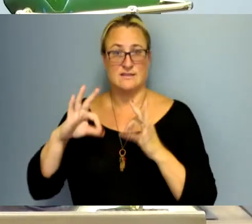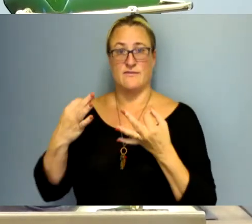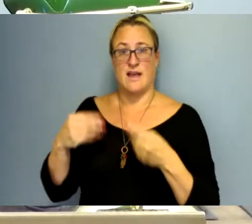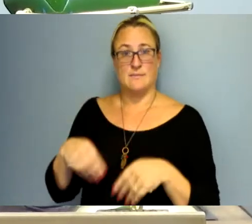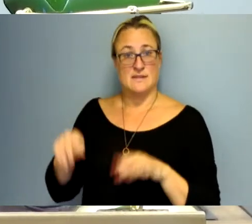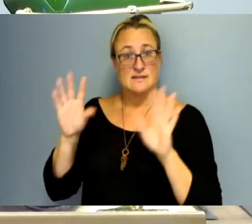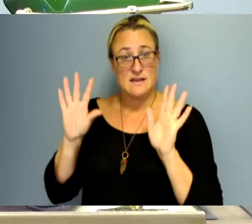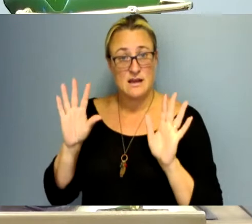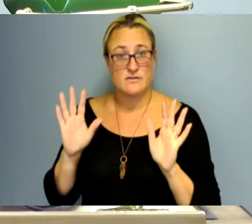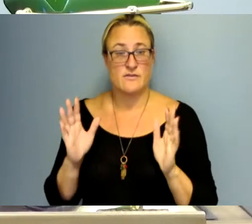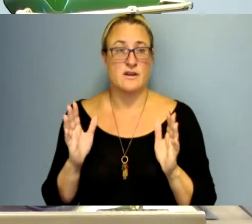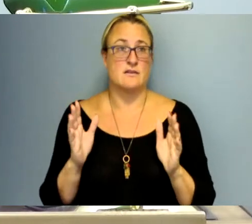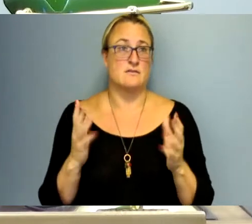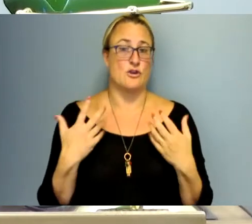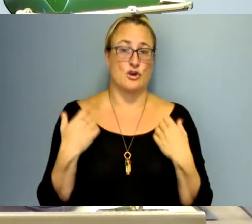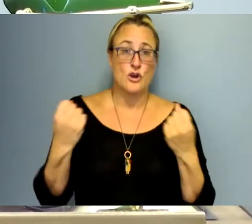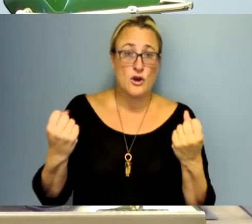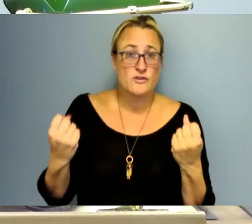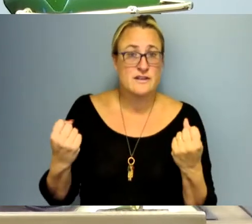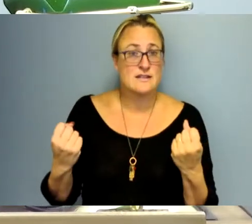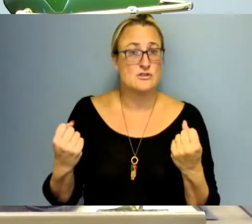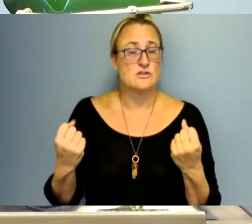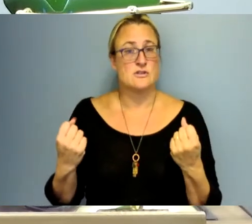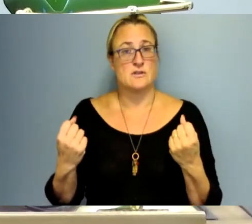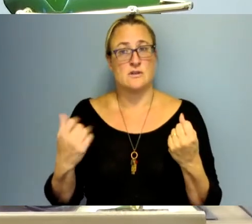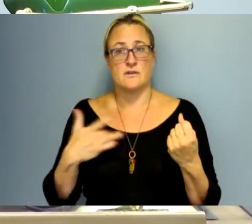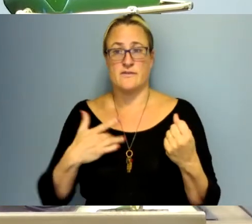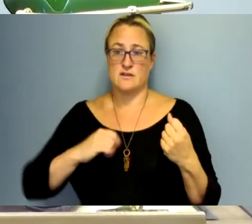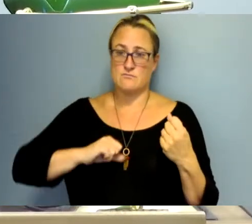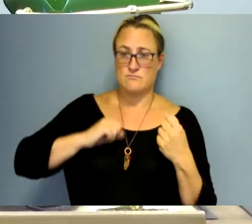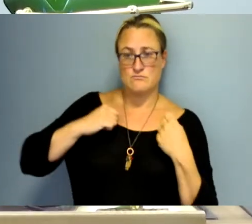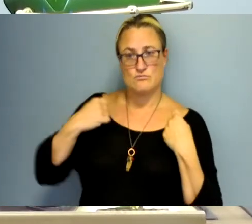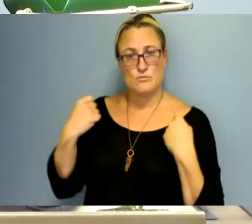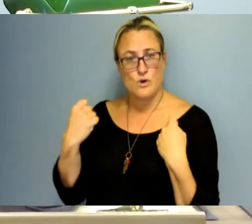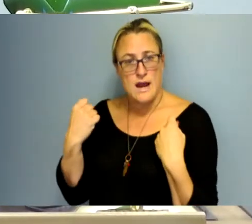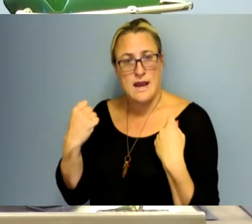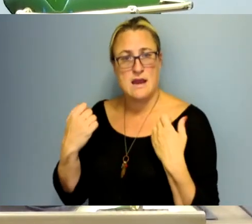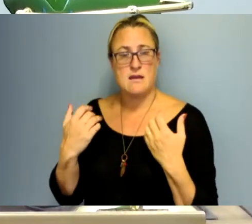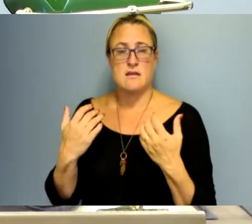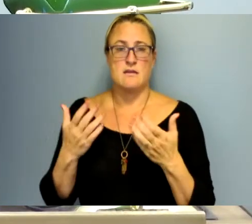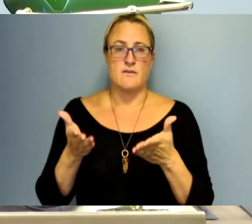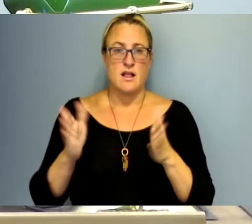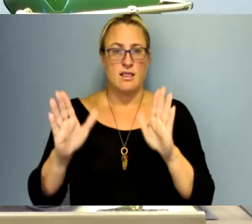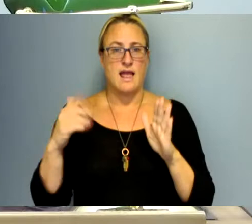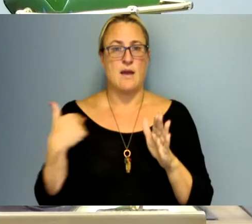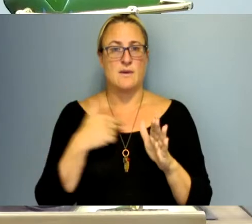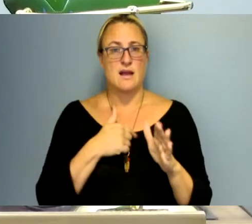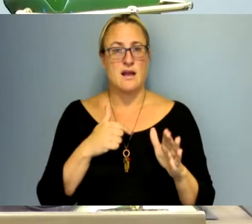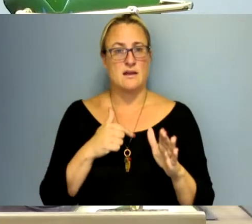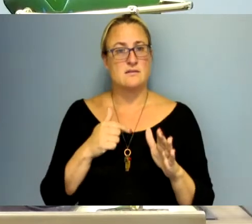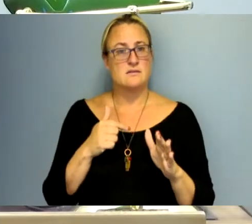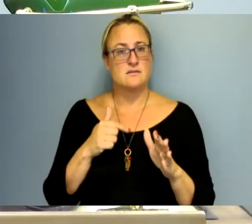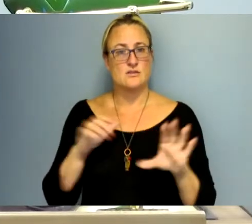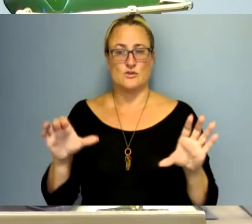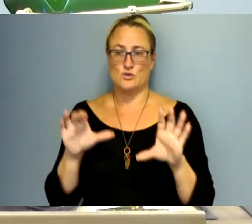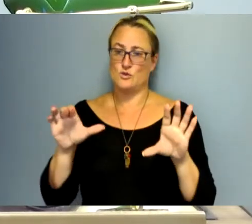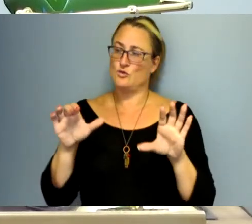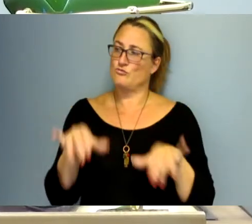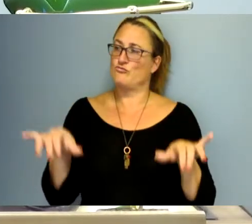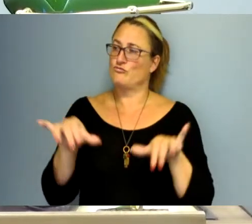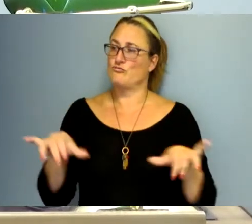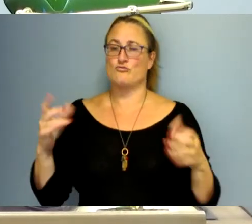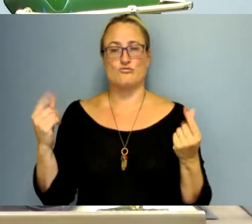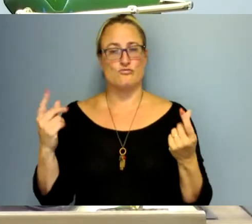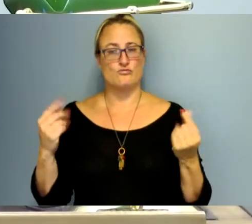sacrifice, for their courage, for their bravery, and allowing us to do the things that we do here in the United